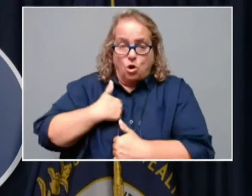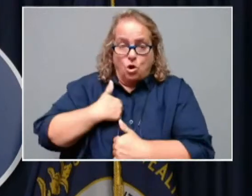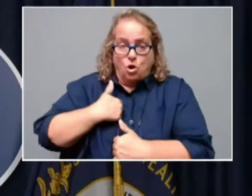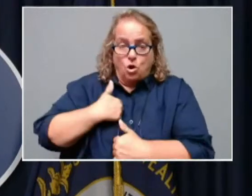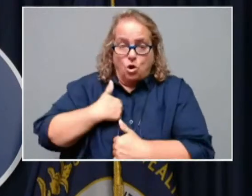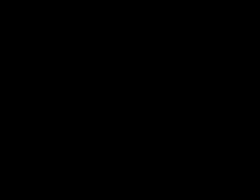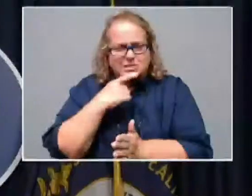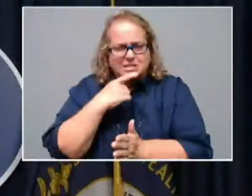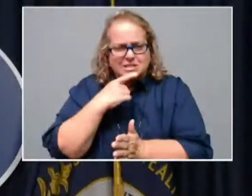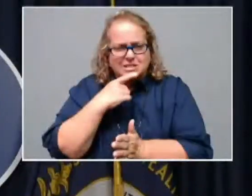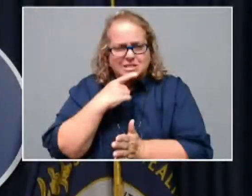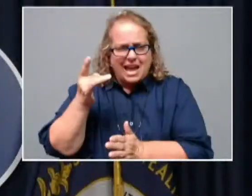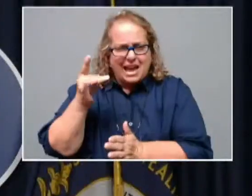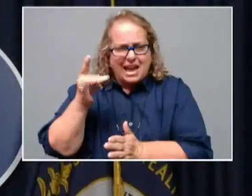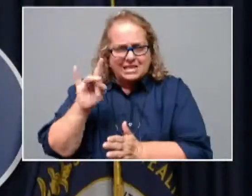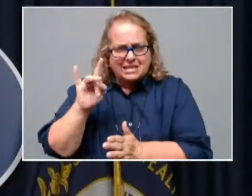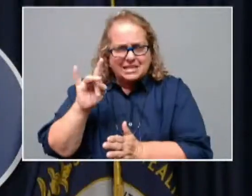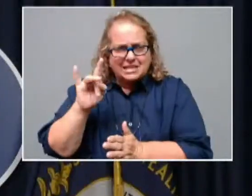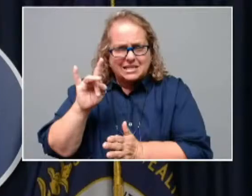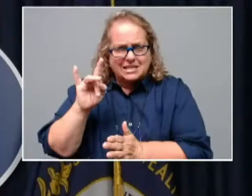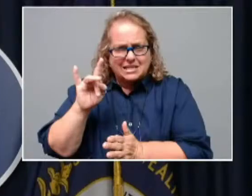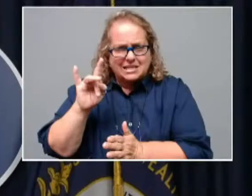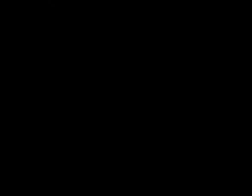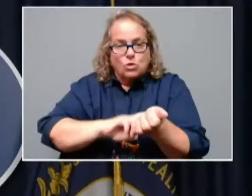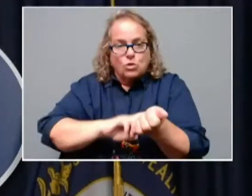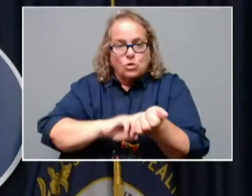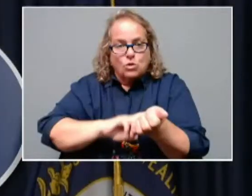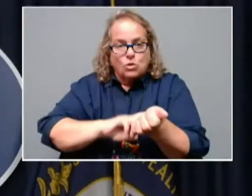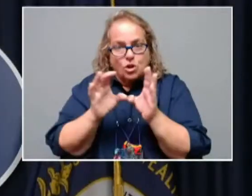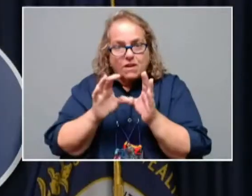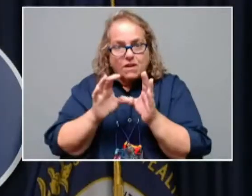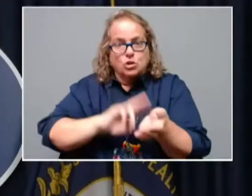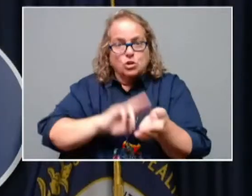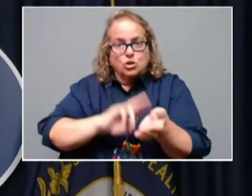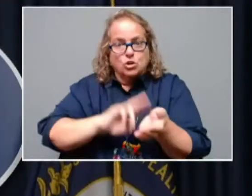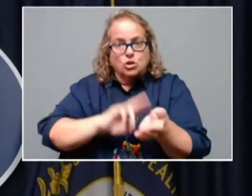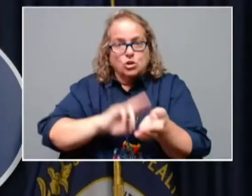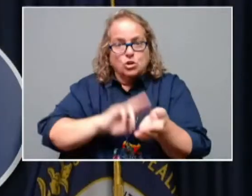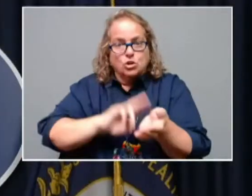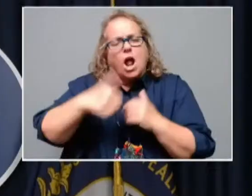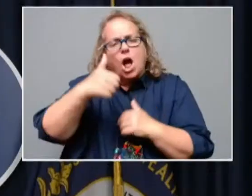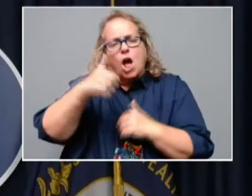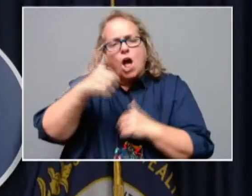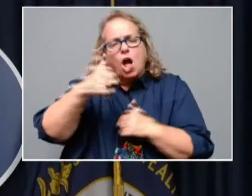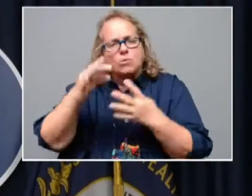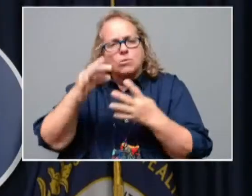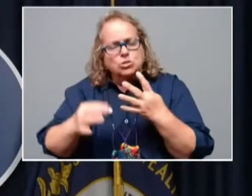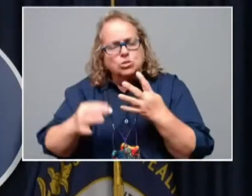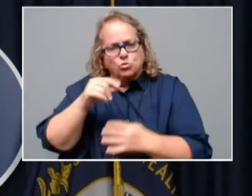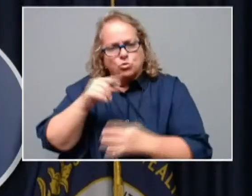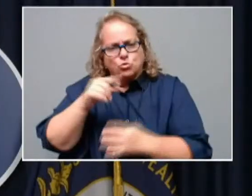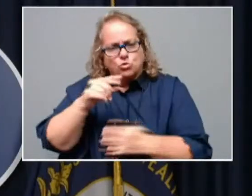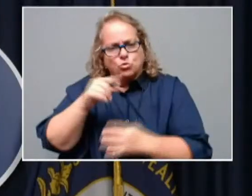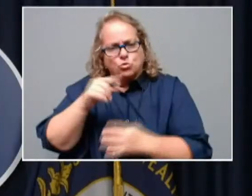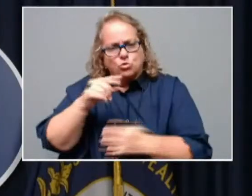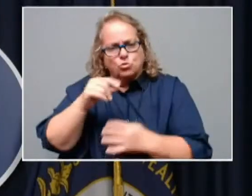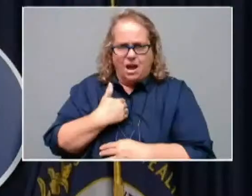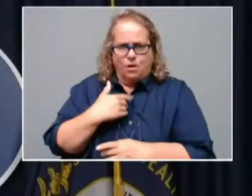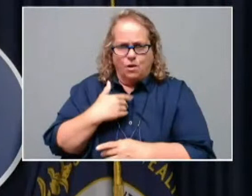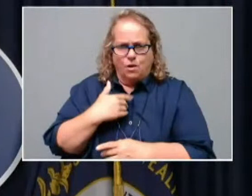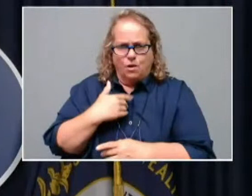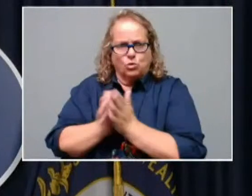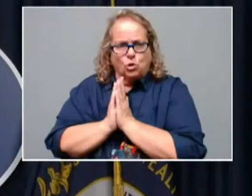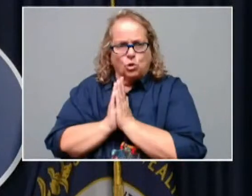with 8 registered nurses, 2 certified nursing assistants. What other options do you have at your disposal to request